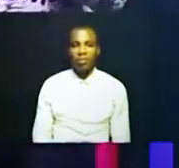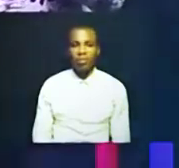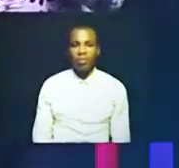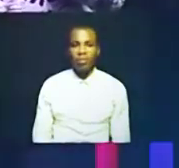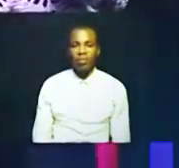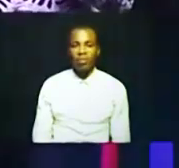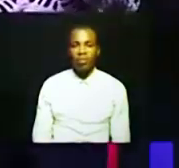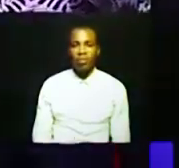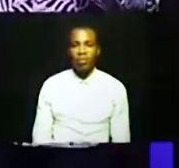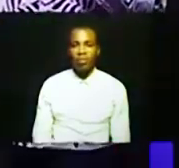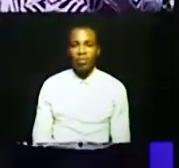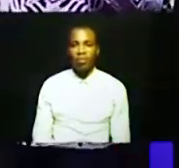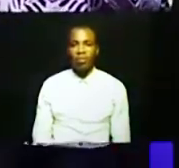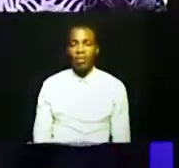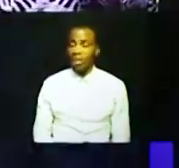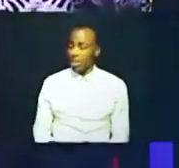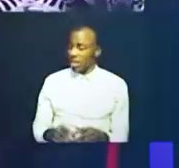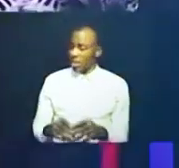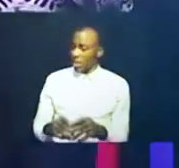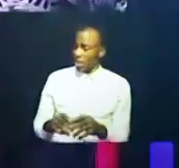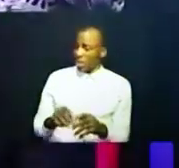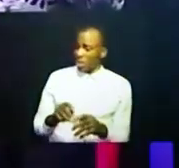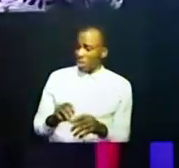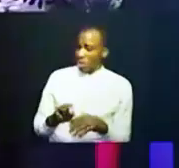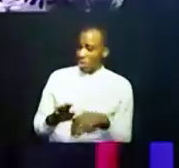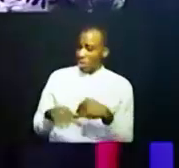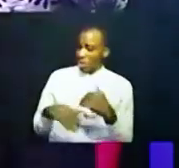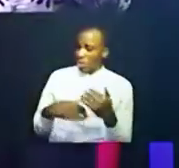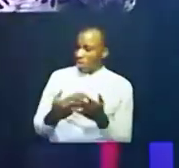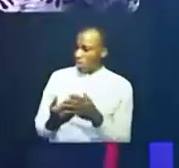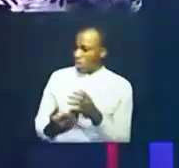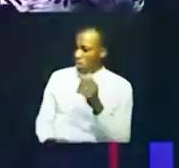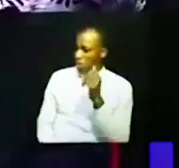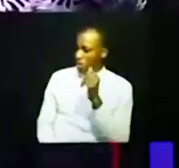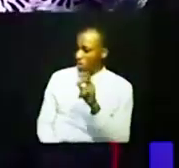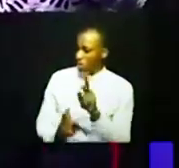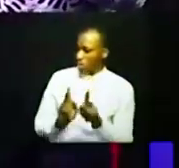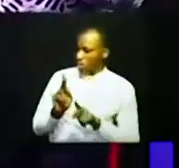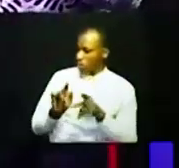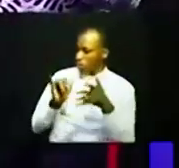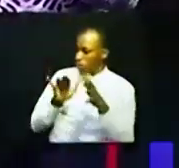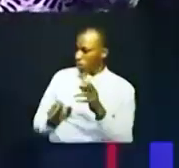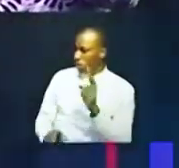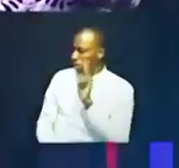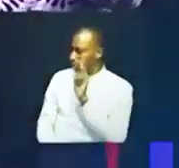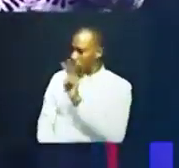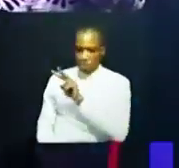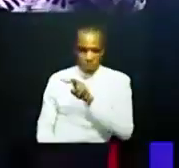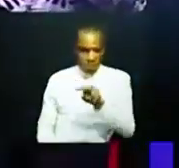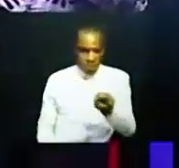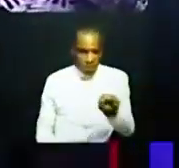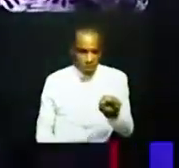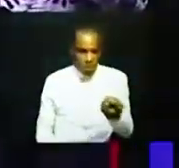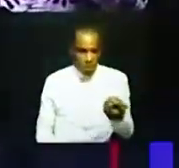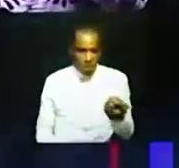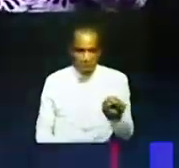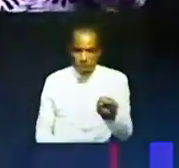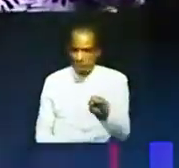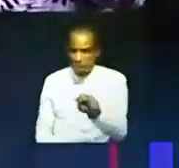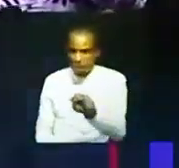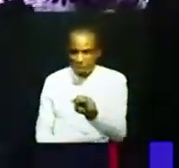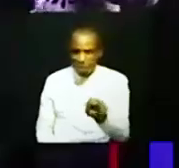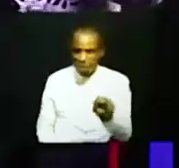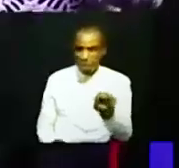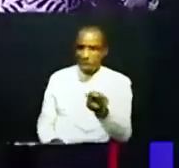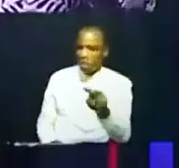Minyini se, hun ya kura. Every eye was reverted on the young woman as she